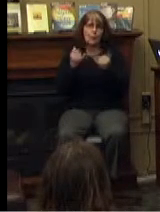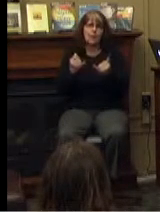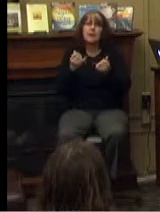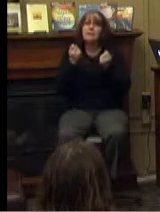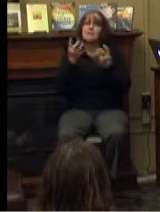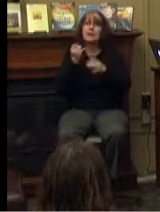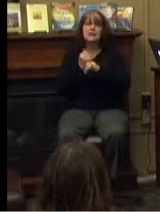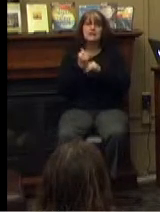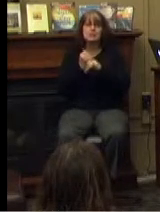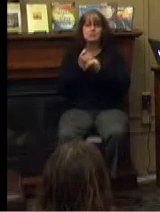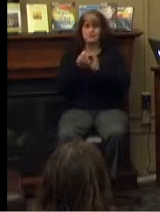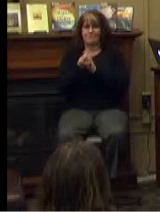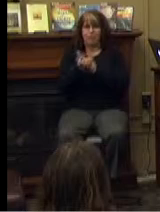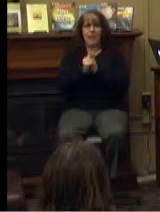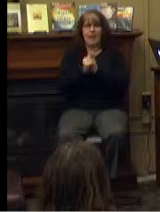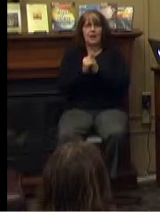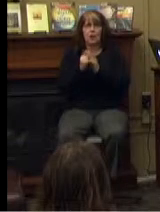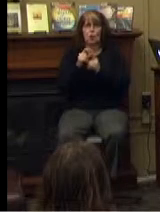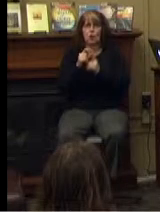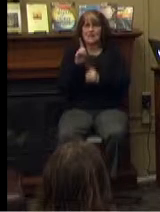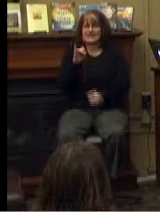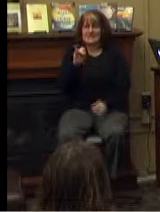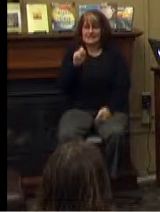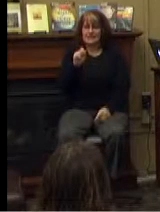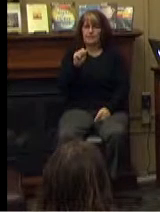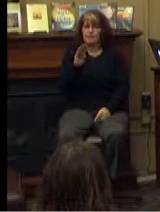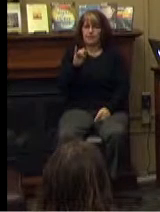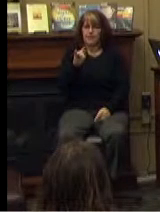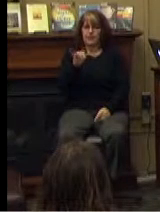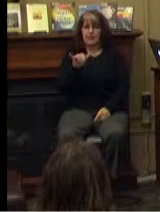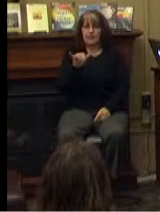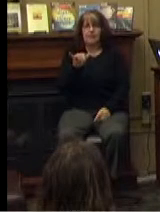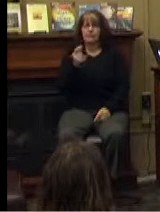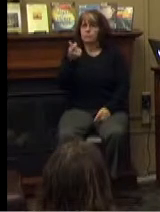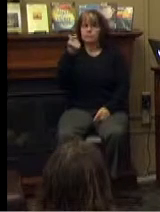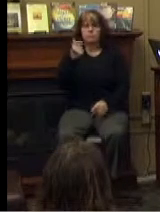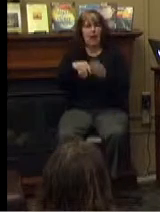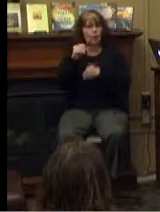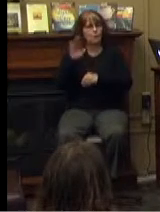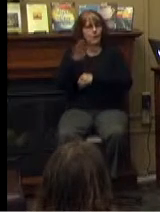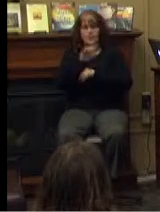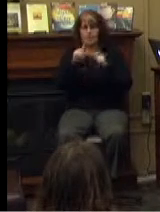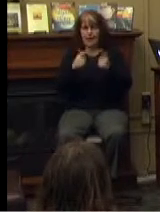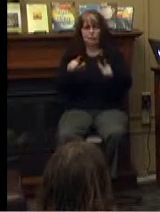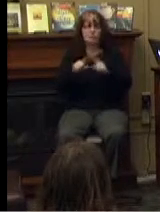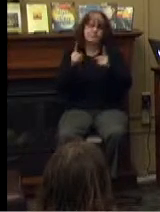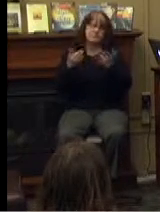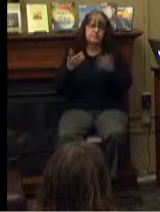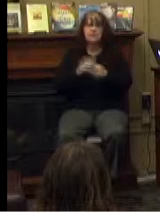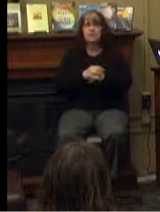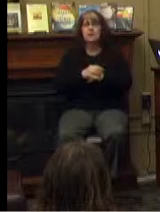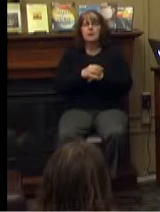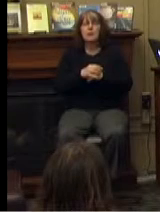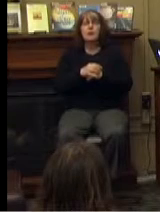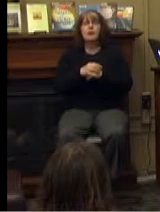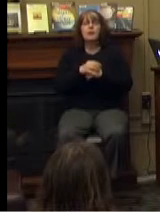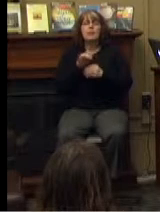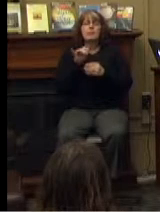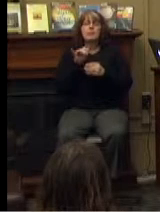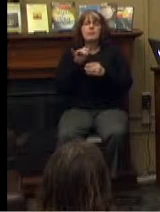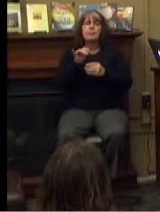that completely out of their language. But that's one of the hang-ups that particularly there are some,